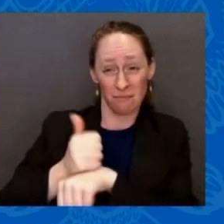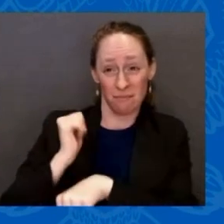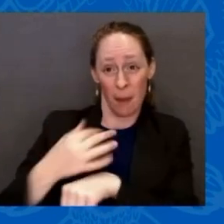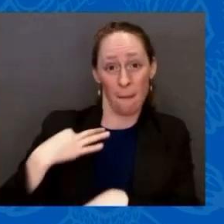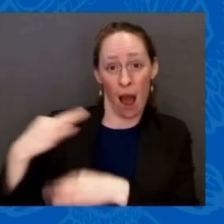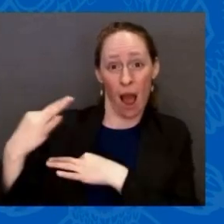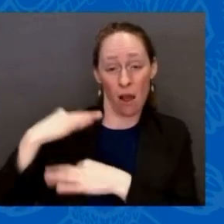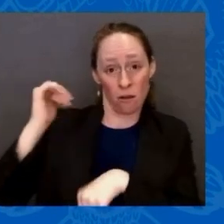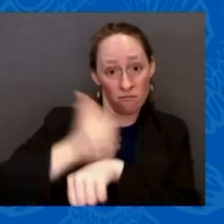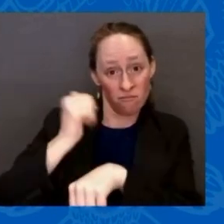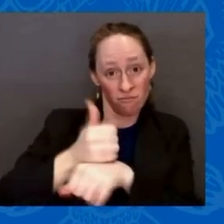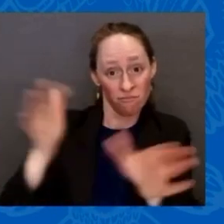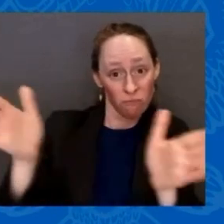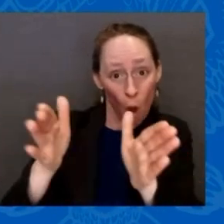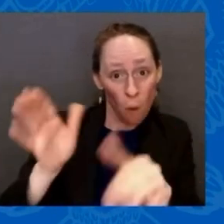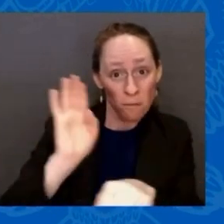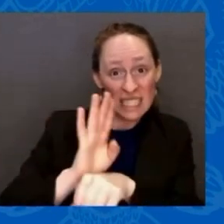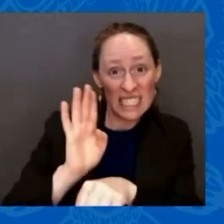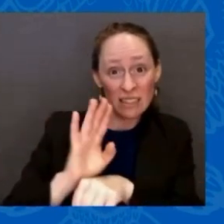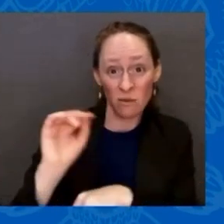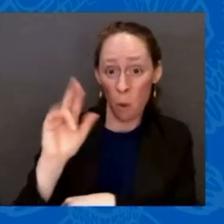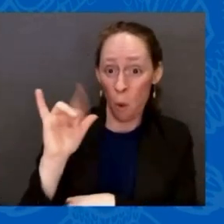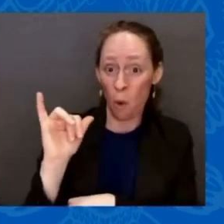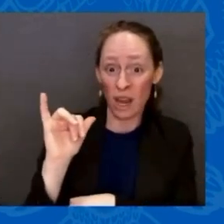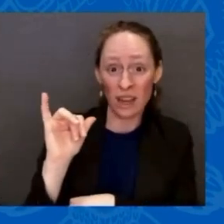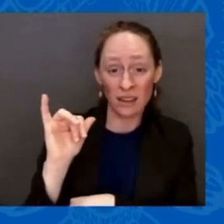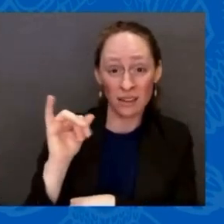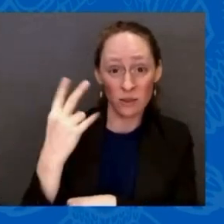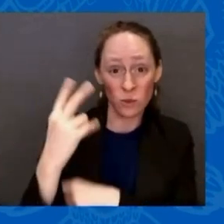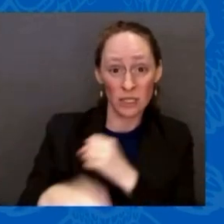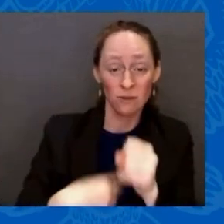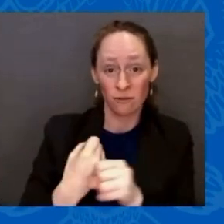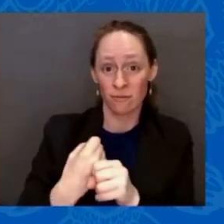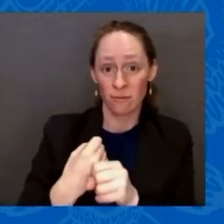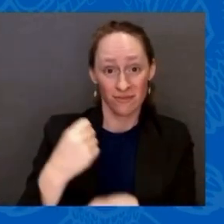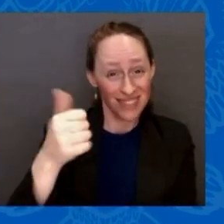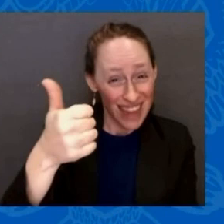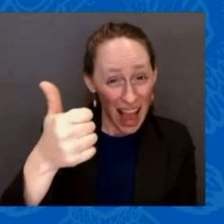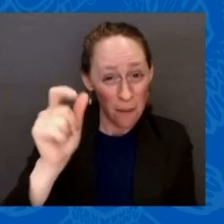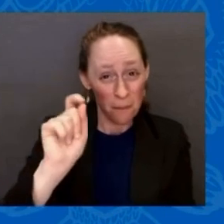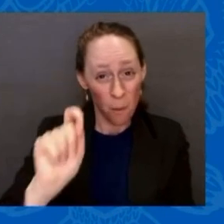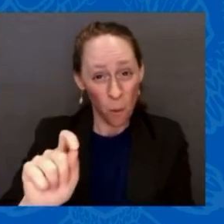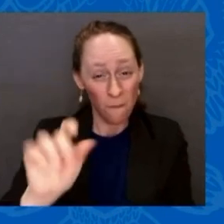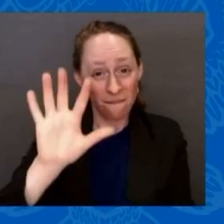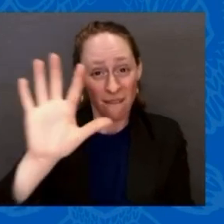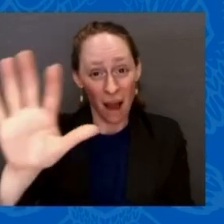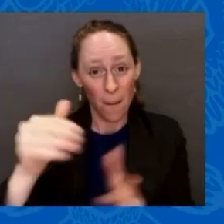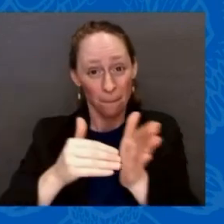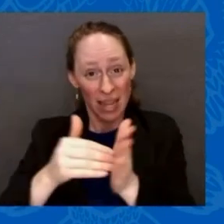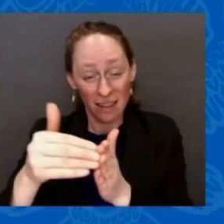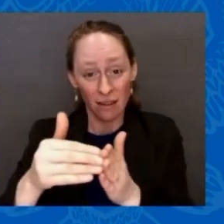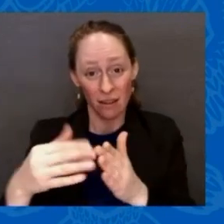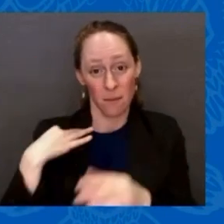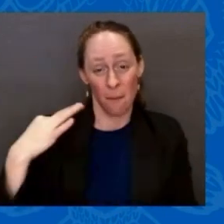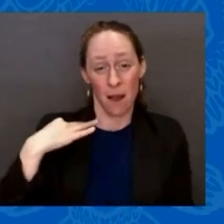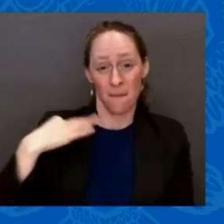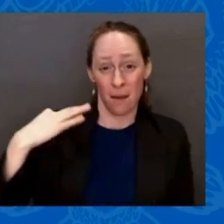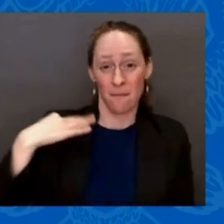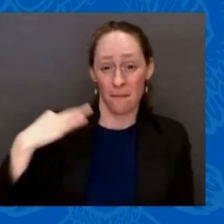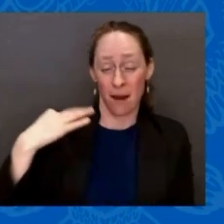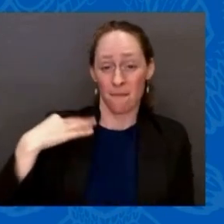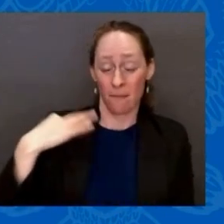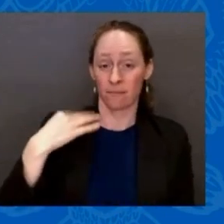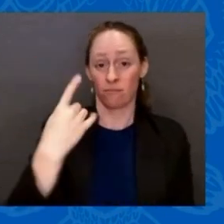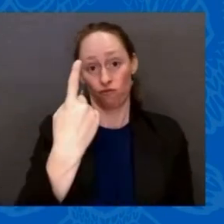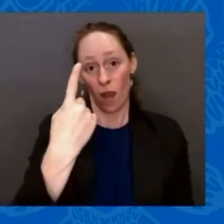10.5. Every one of those applications is an application of hope. Hope. Competition also means lowering costs